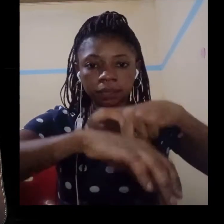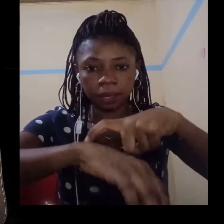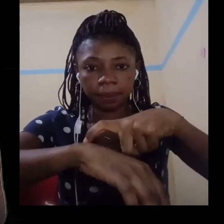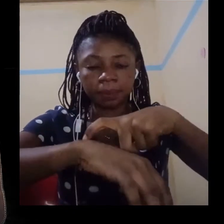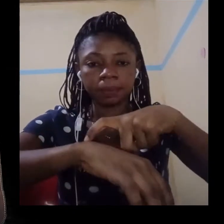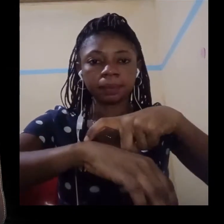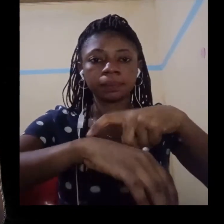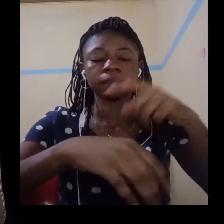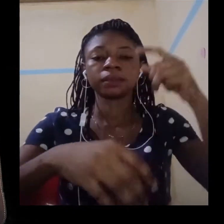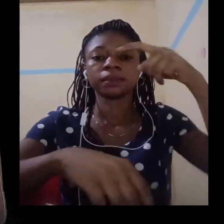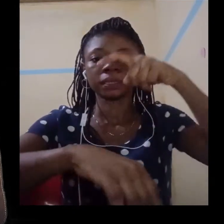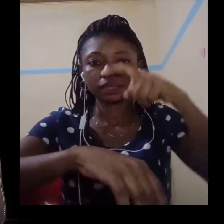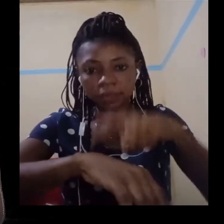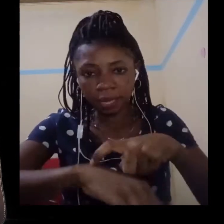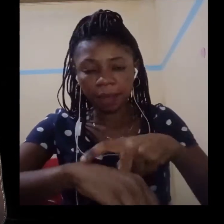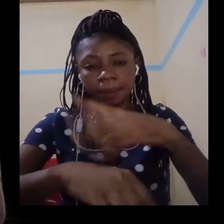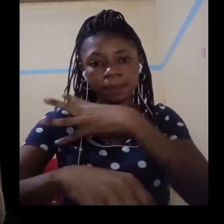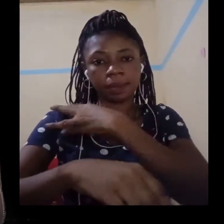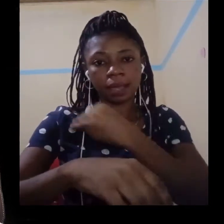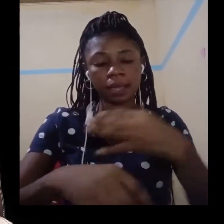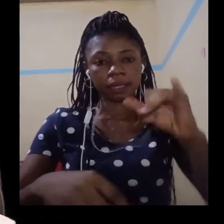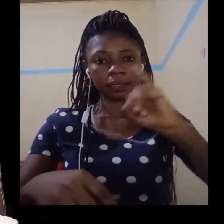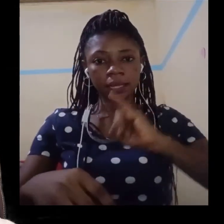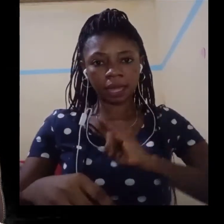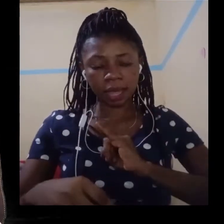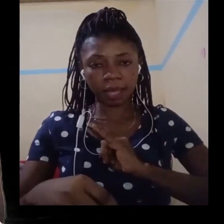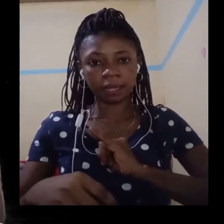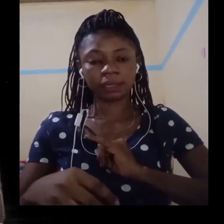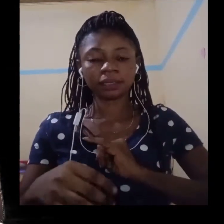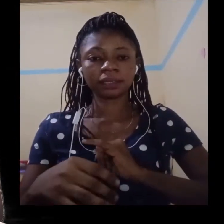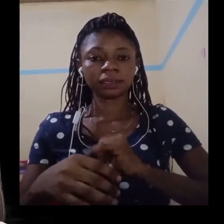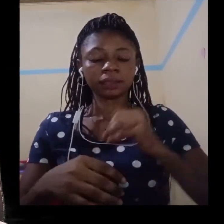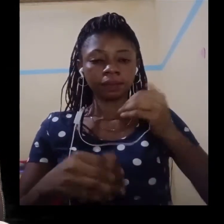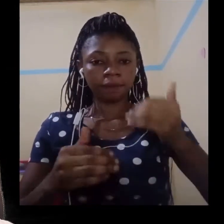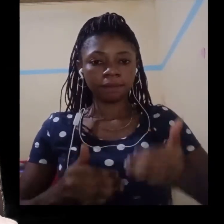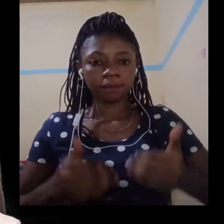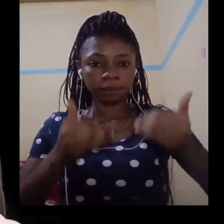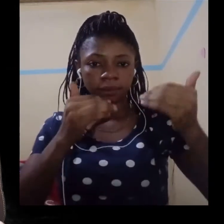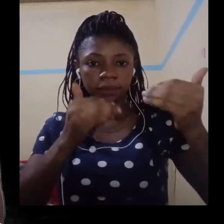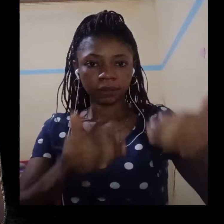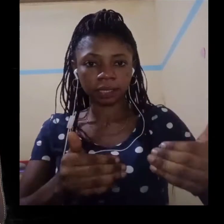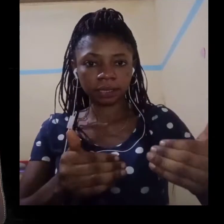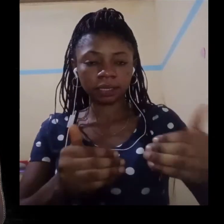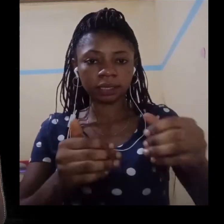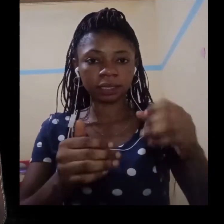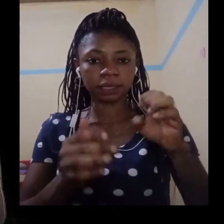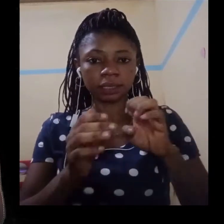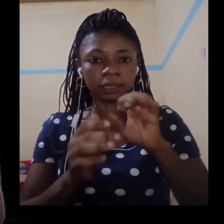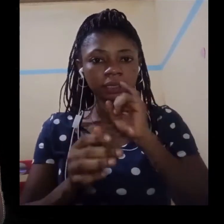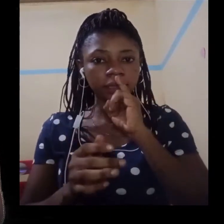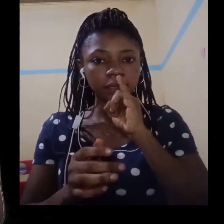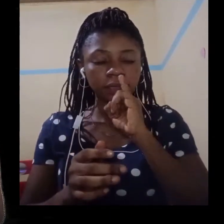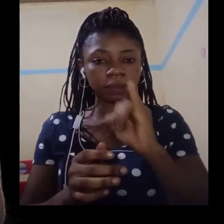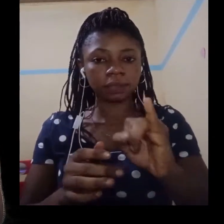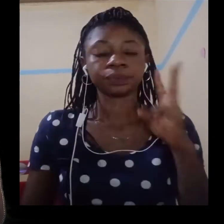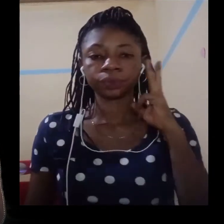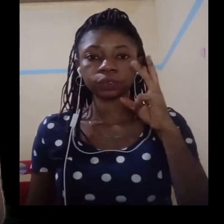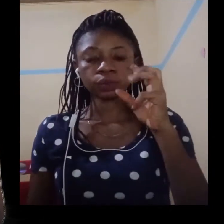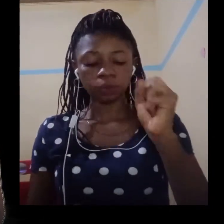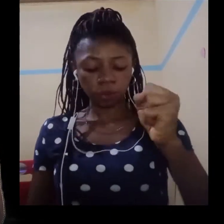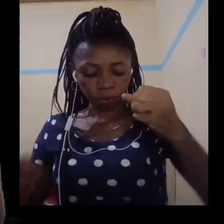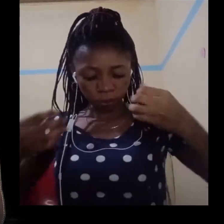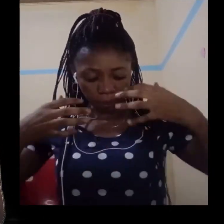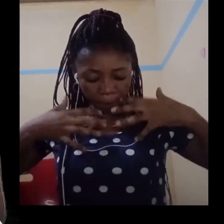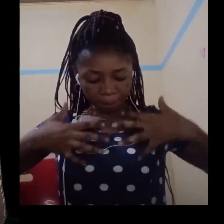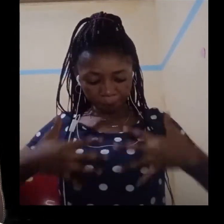and I, and the next sequence was born, and after which child, growing